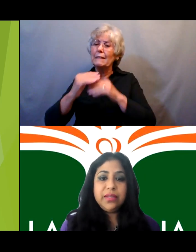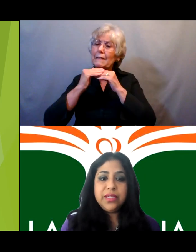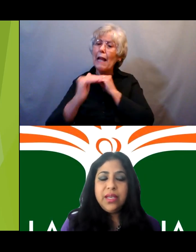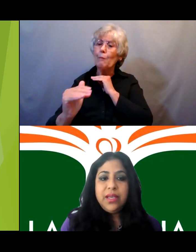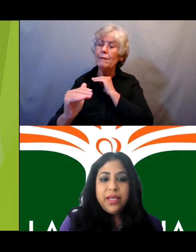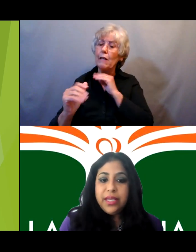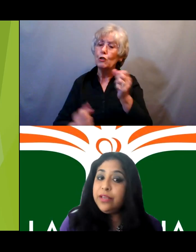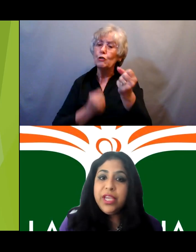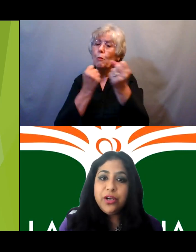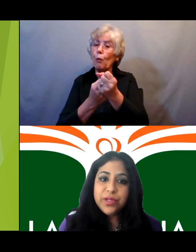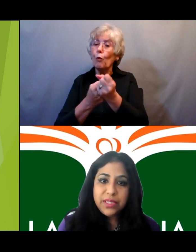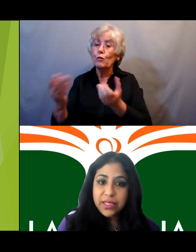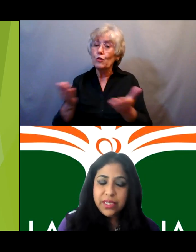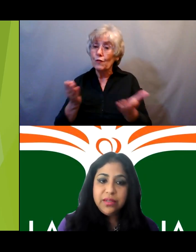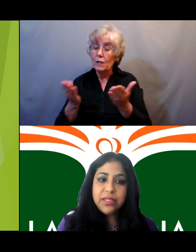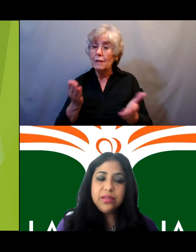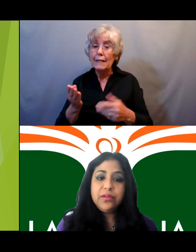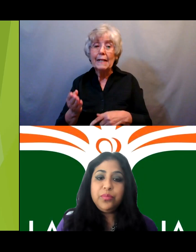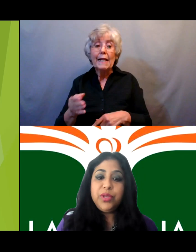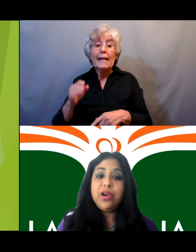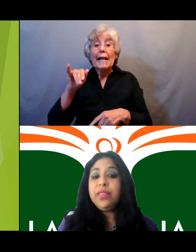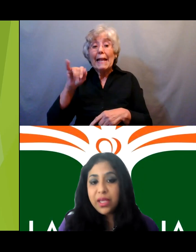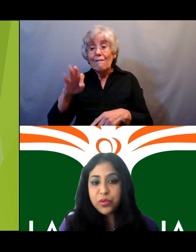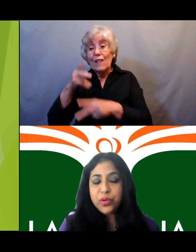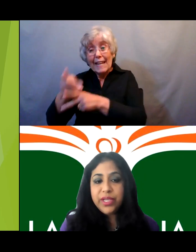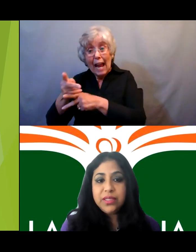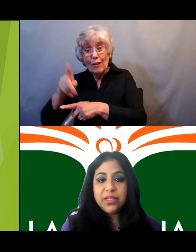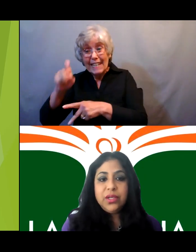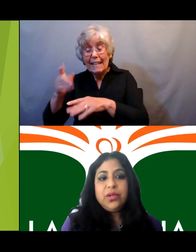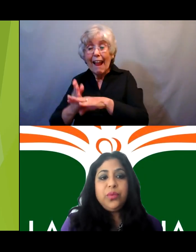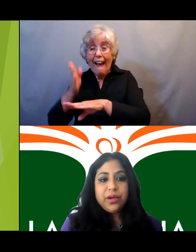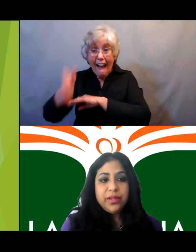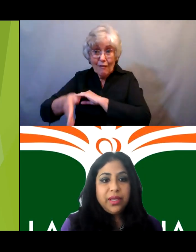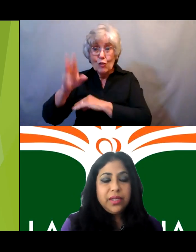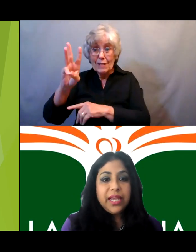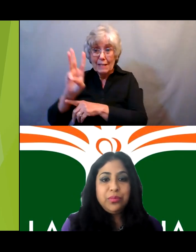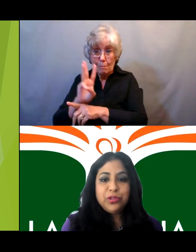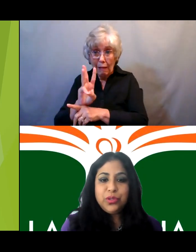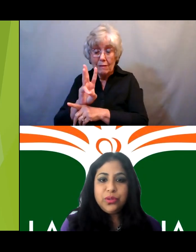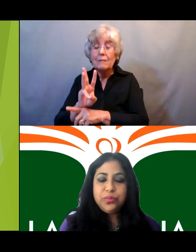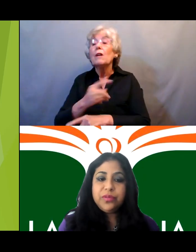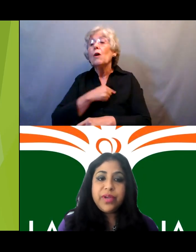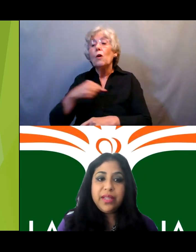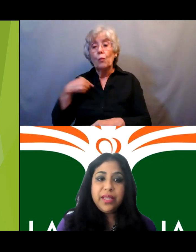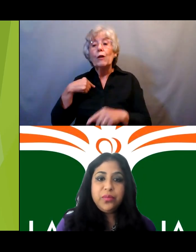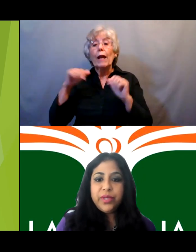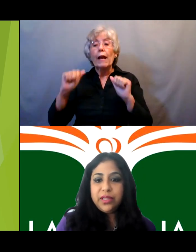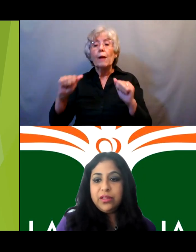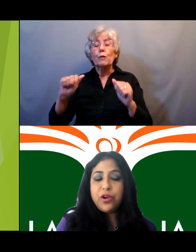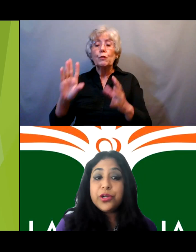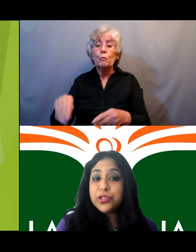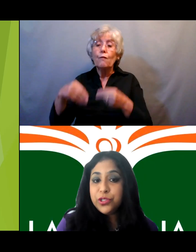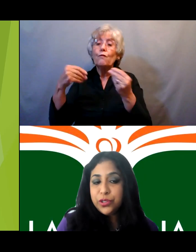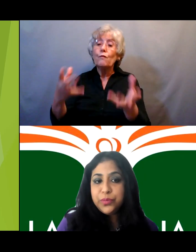service. And if care is needed beyond that point, we are then able to provide them